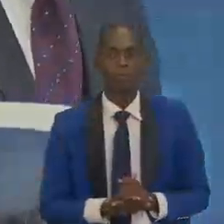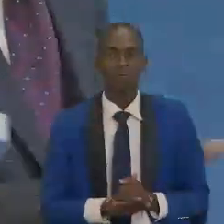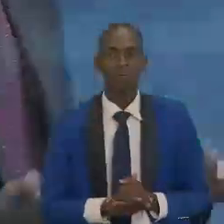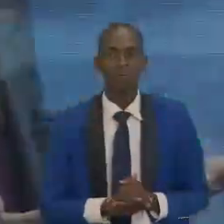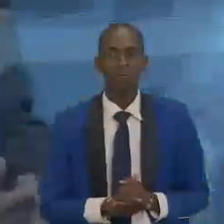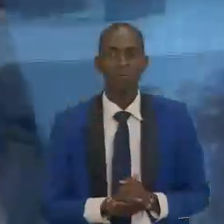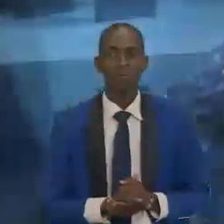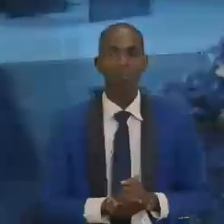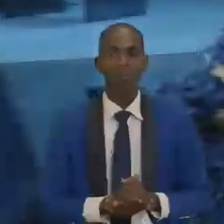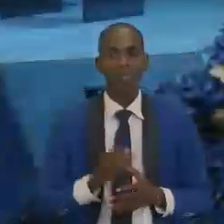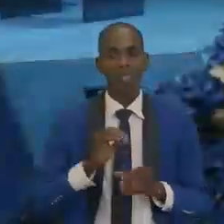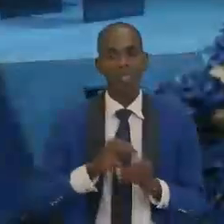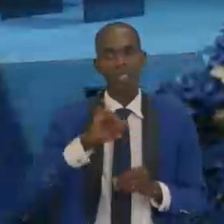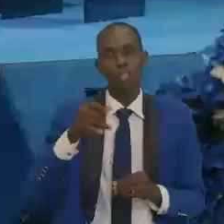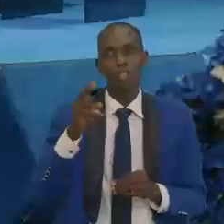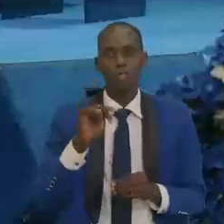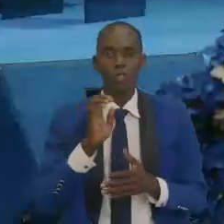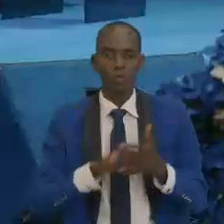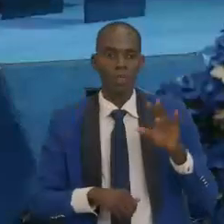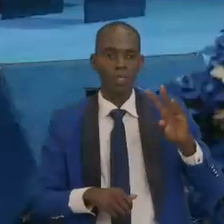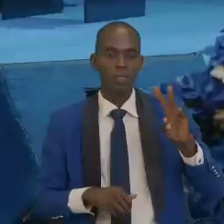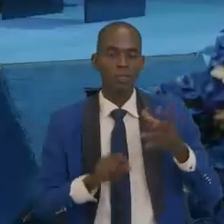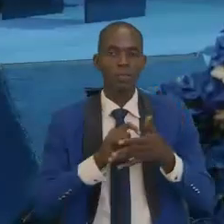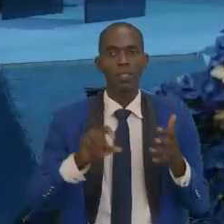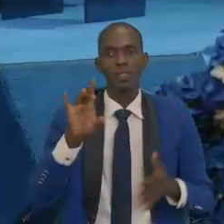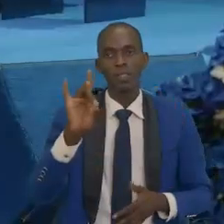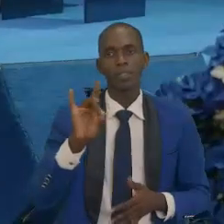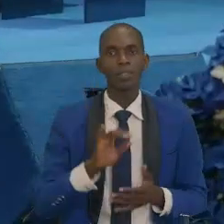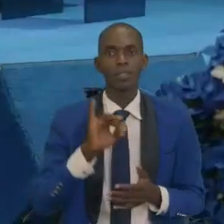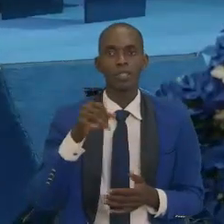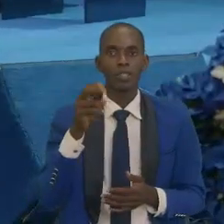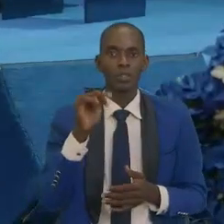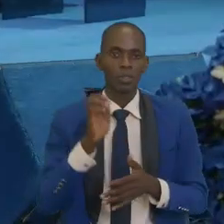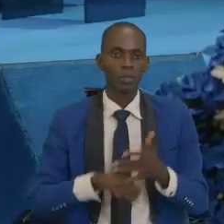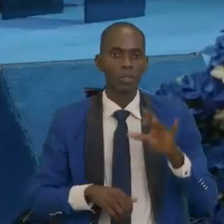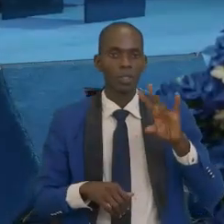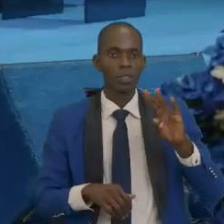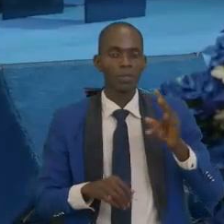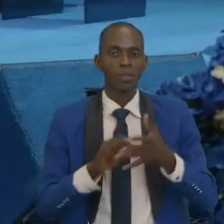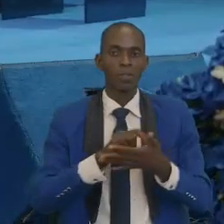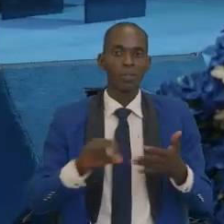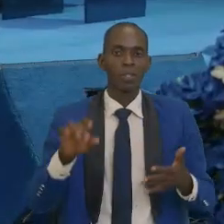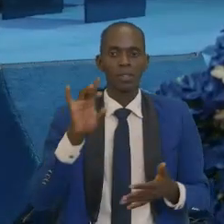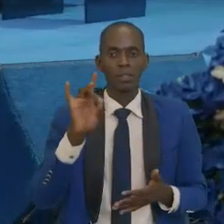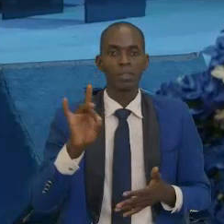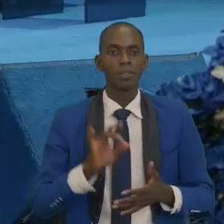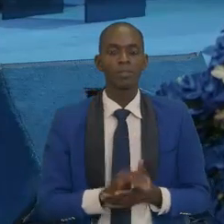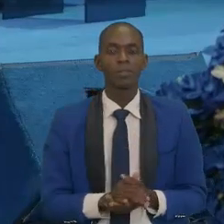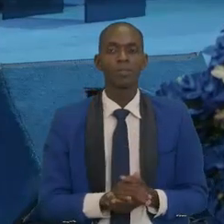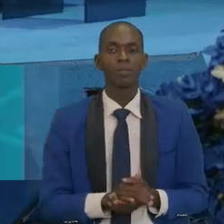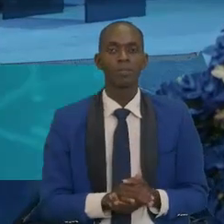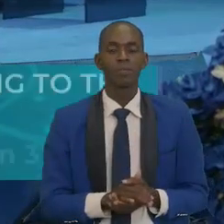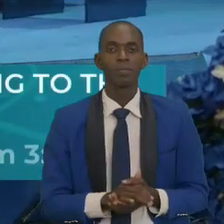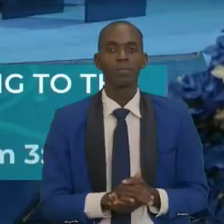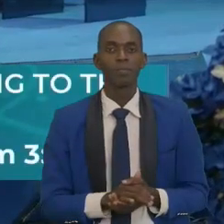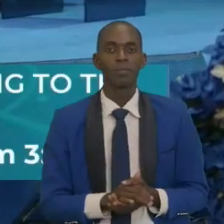In John chapter 17 verse 8, John 17 verse